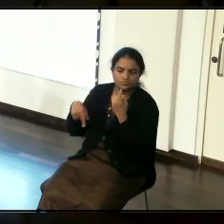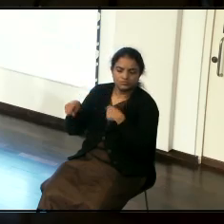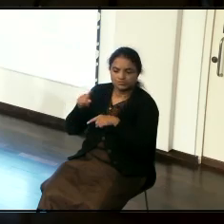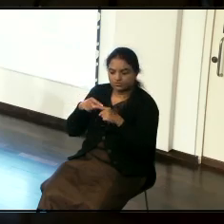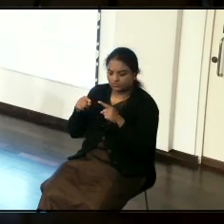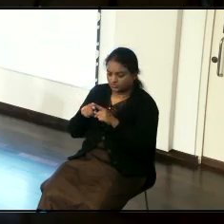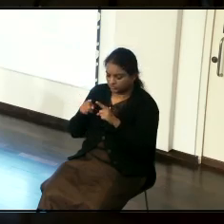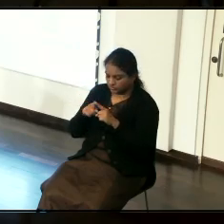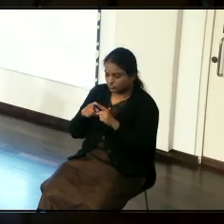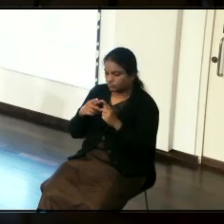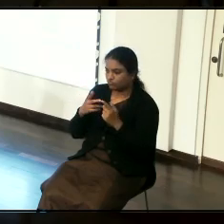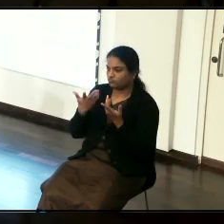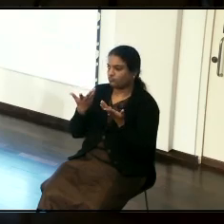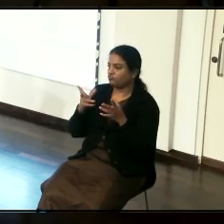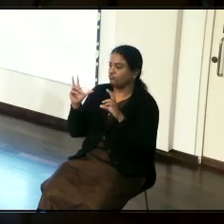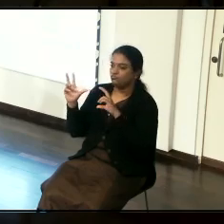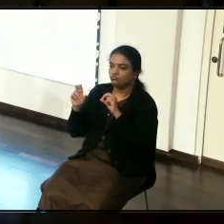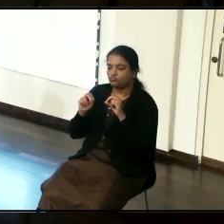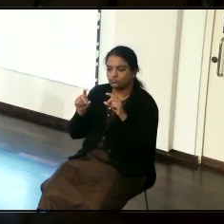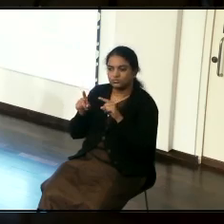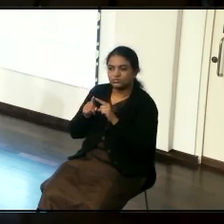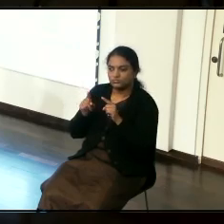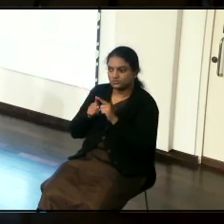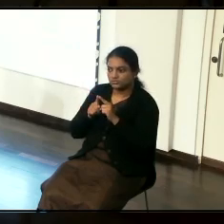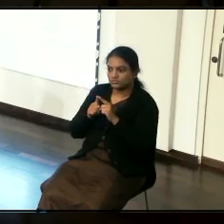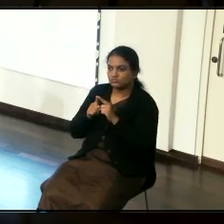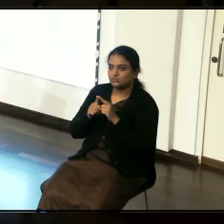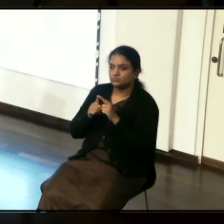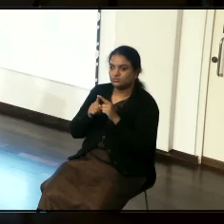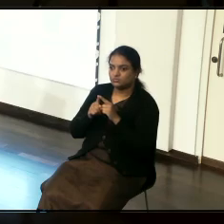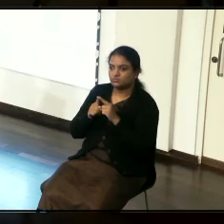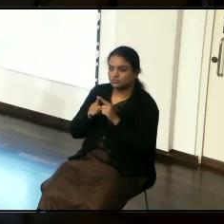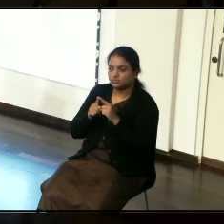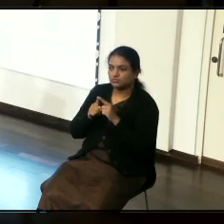pandemic lockdown that my love for the craft developed further.